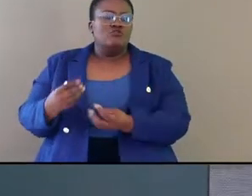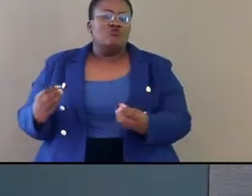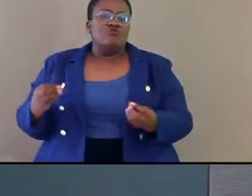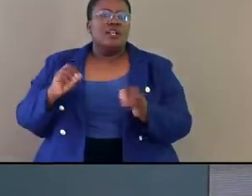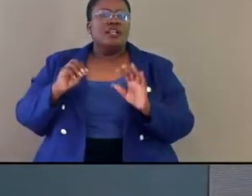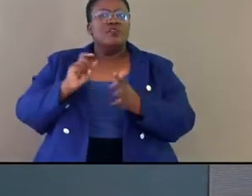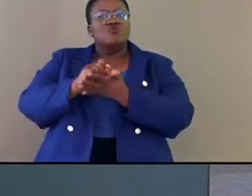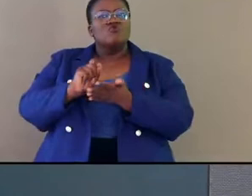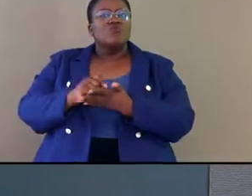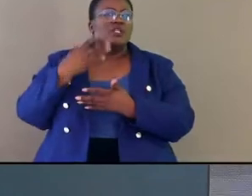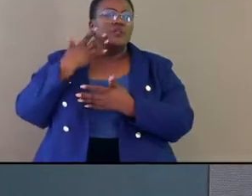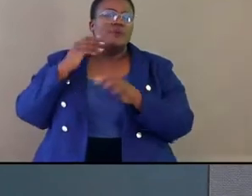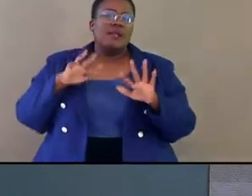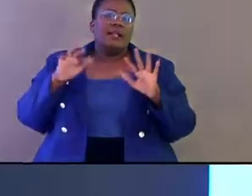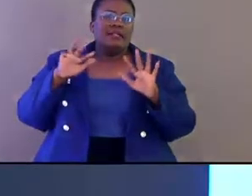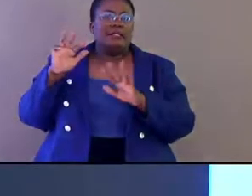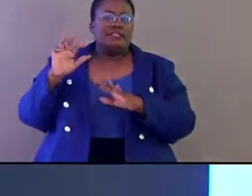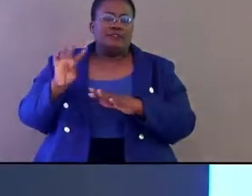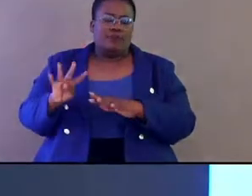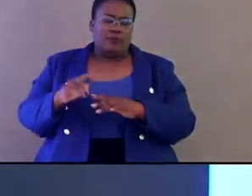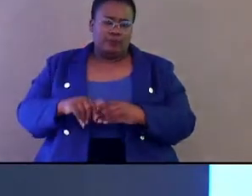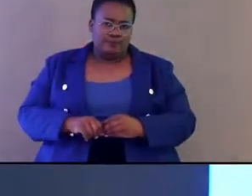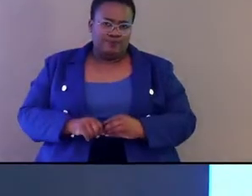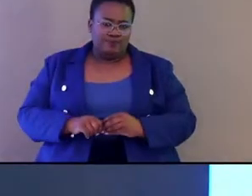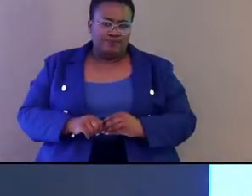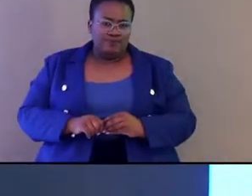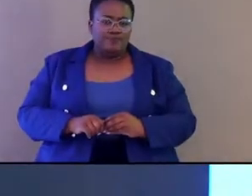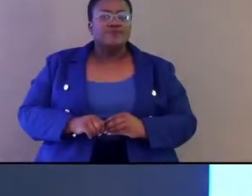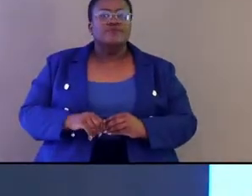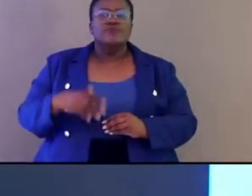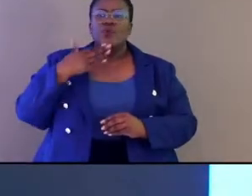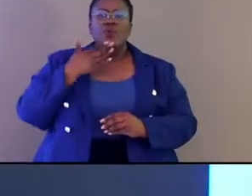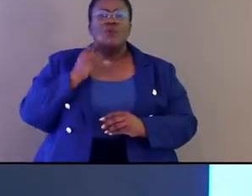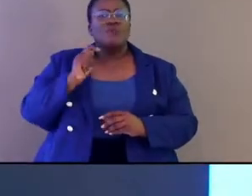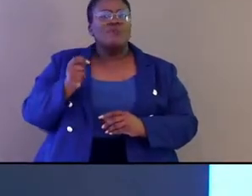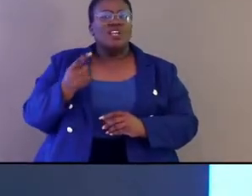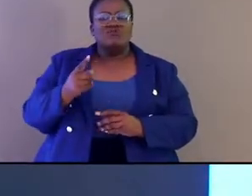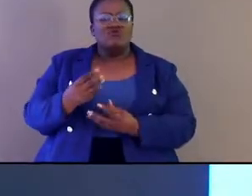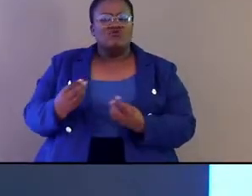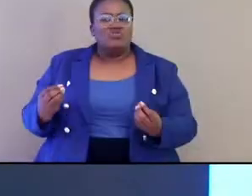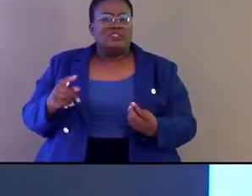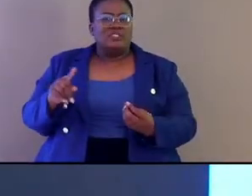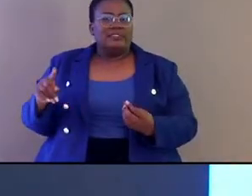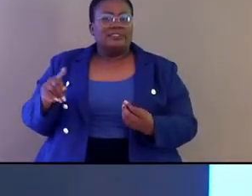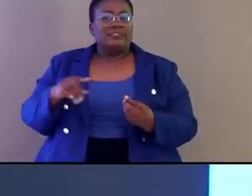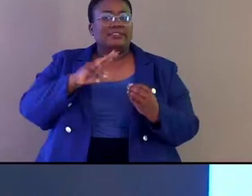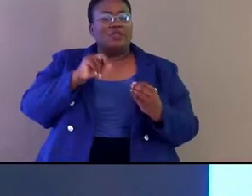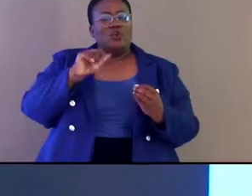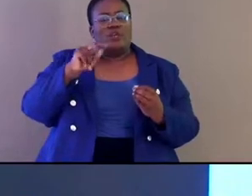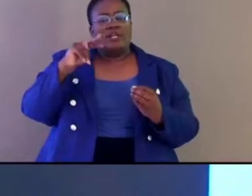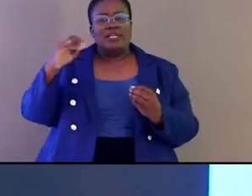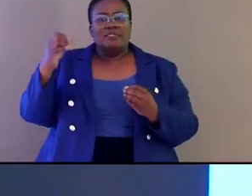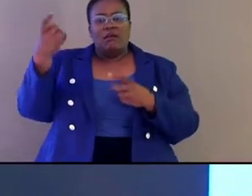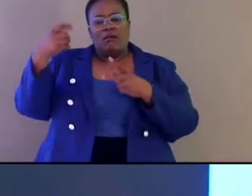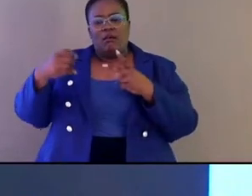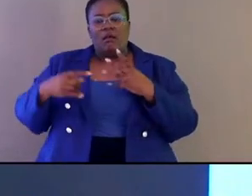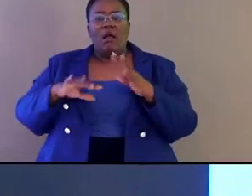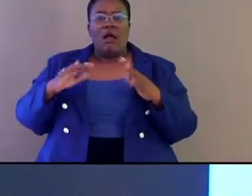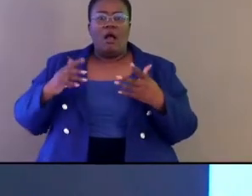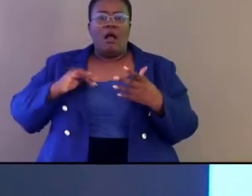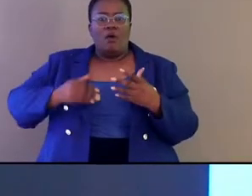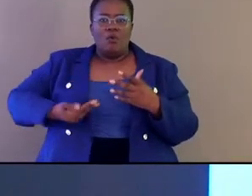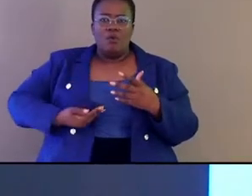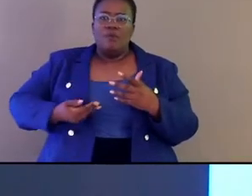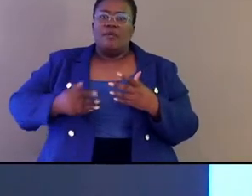1994 and it's one of the early feminist works. And who pays for the kids? And Nancy Folber highlights how women have joined the